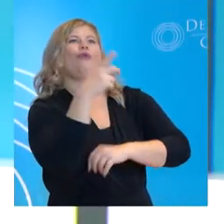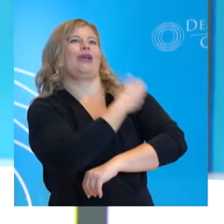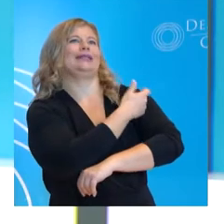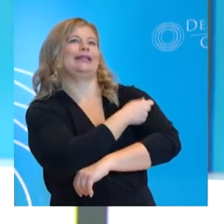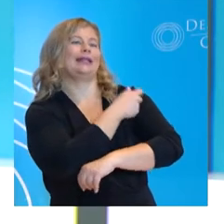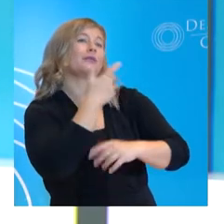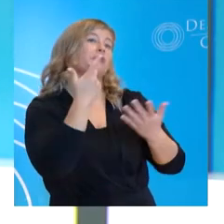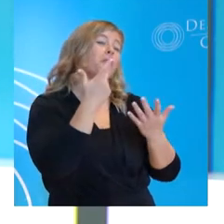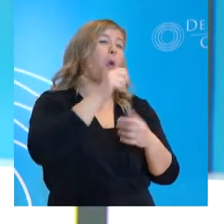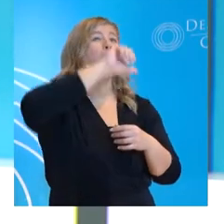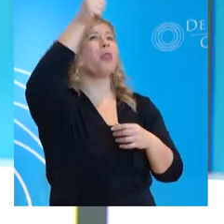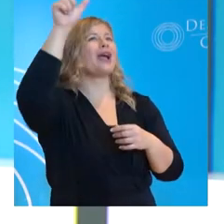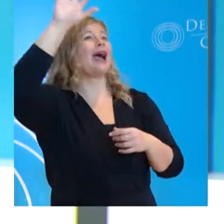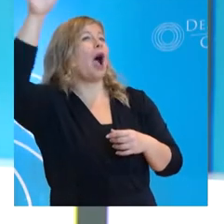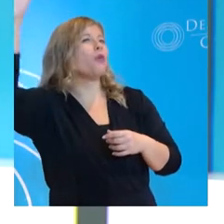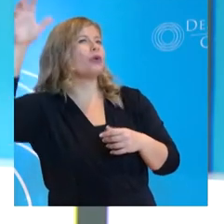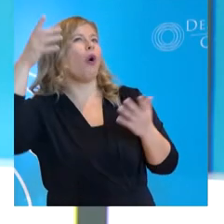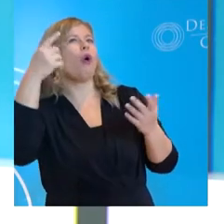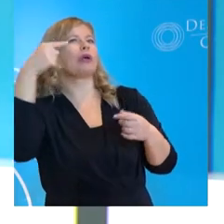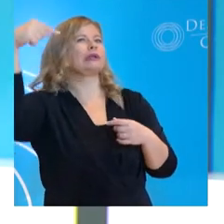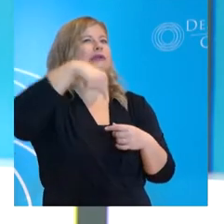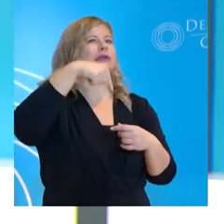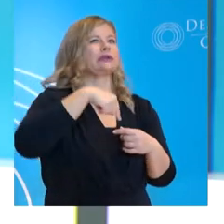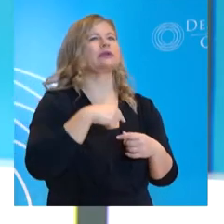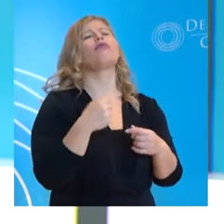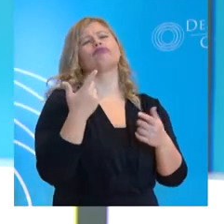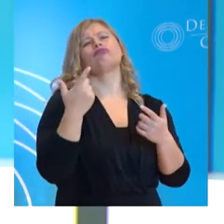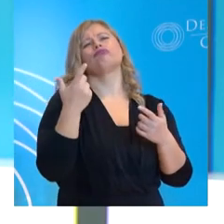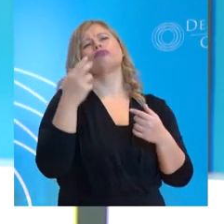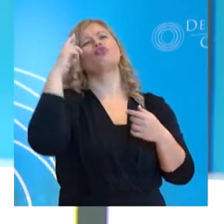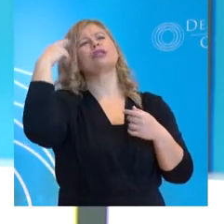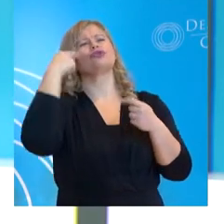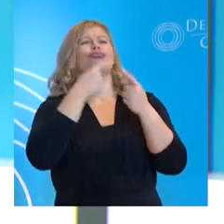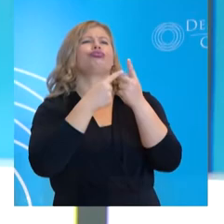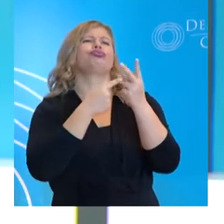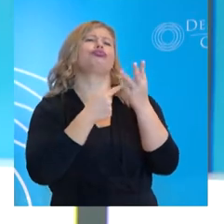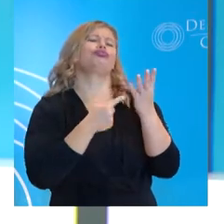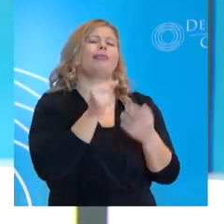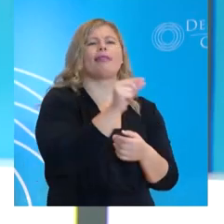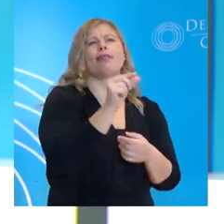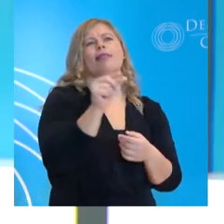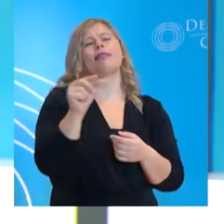of everything. Certainly, vaccinations have been less politicized in Greece